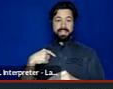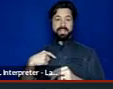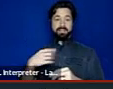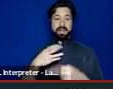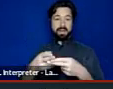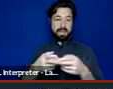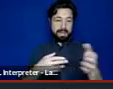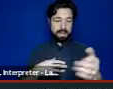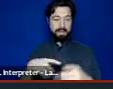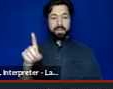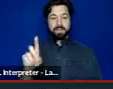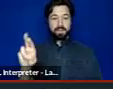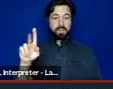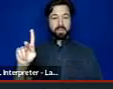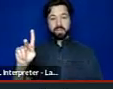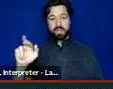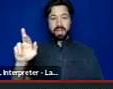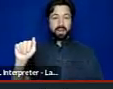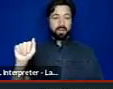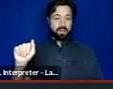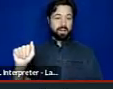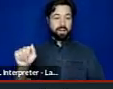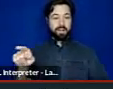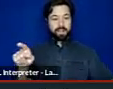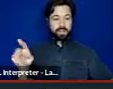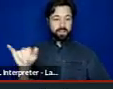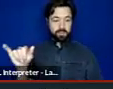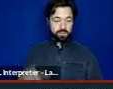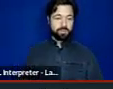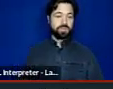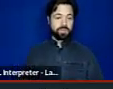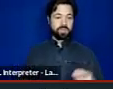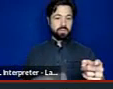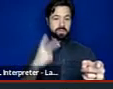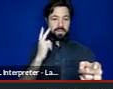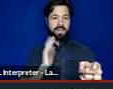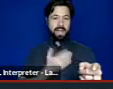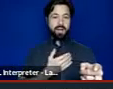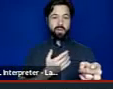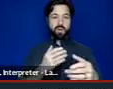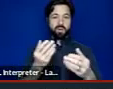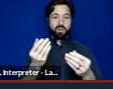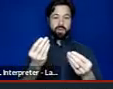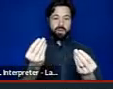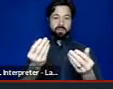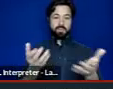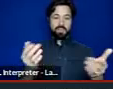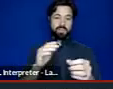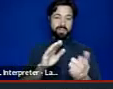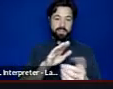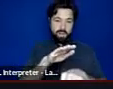Beth Terranova. I can call her doctor now. And we can go to that material. It's published on